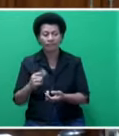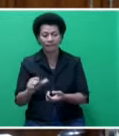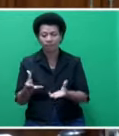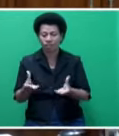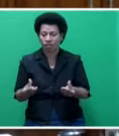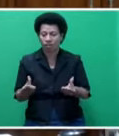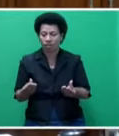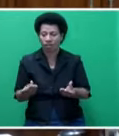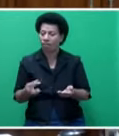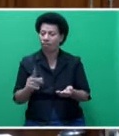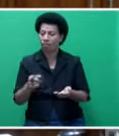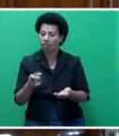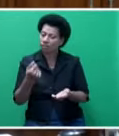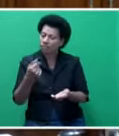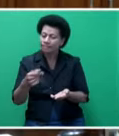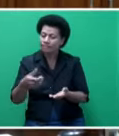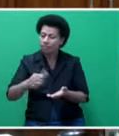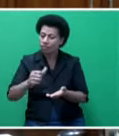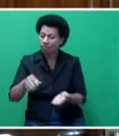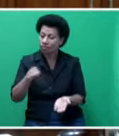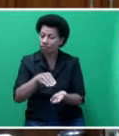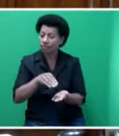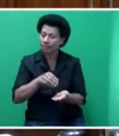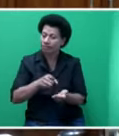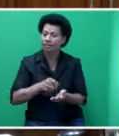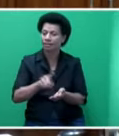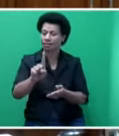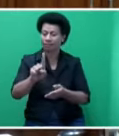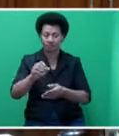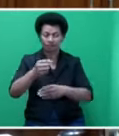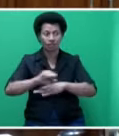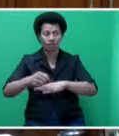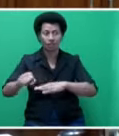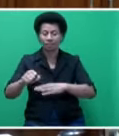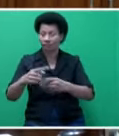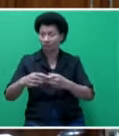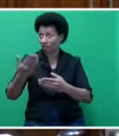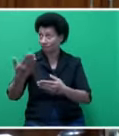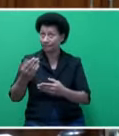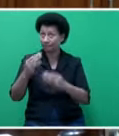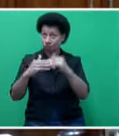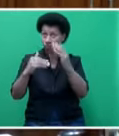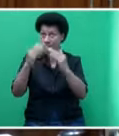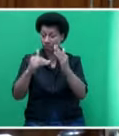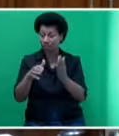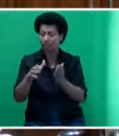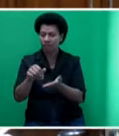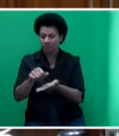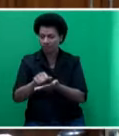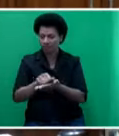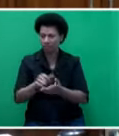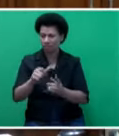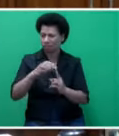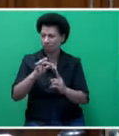appliances. Polystyrene products are used in building materials provided they are neatly kept and properly disposed of. Polystyrene